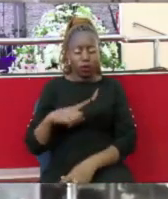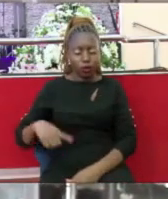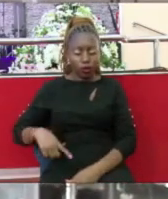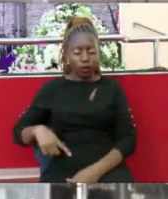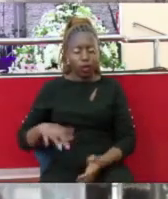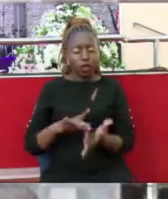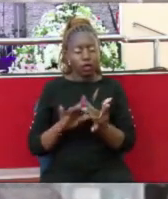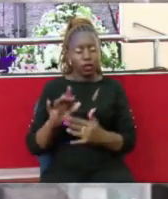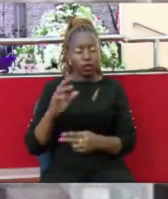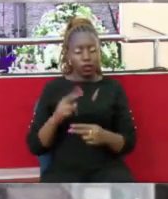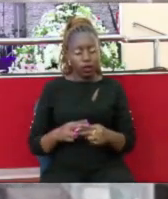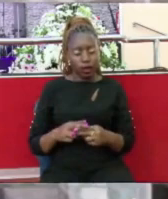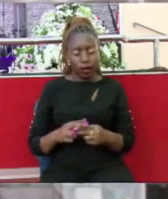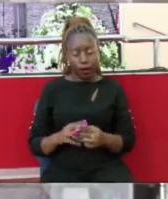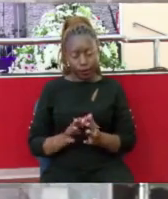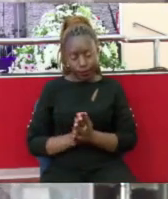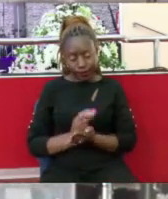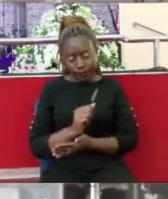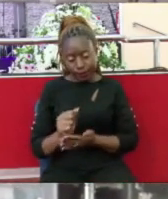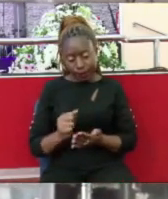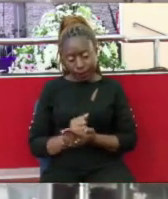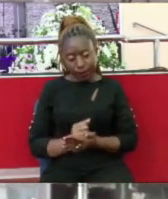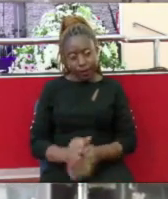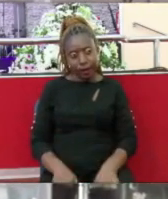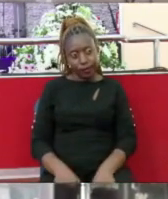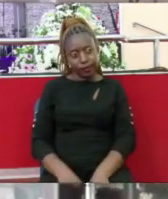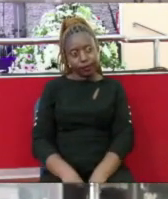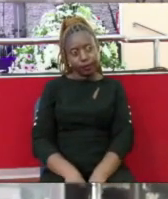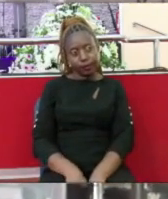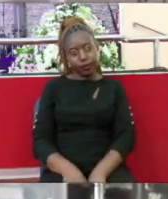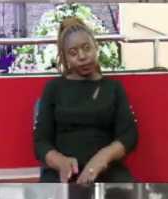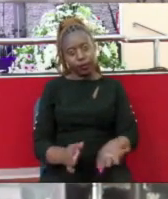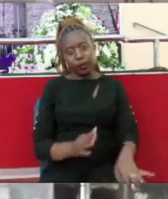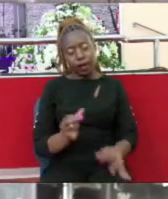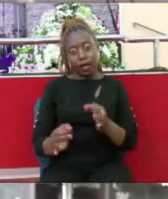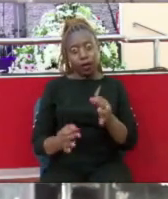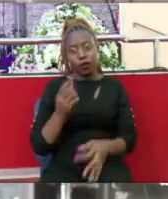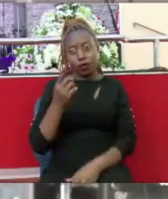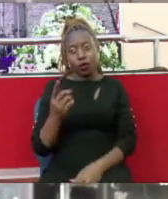Jesus. You're there and you're saying, I would like to receive Jesus.